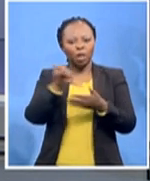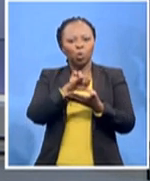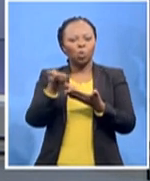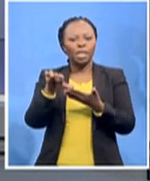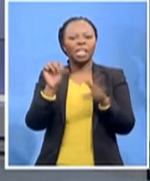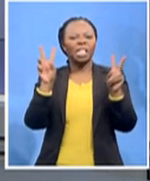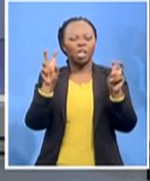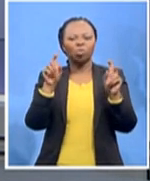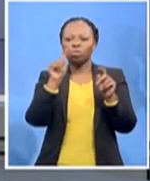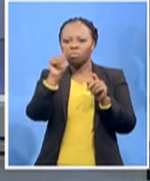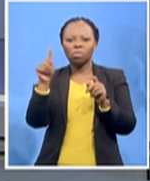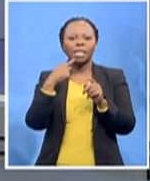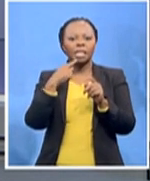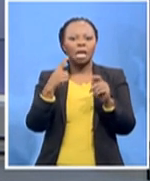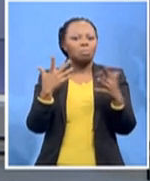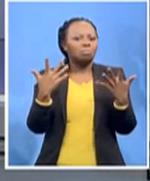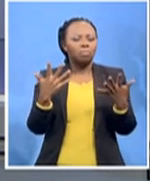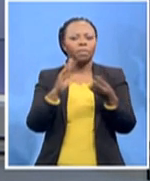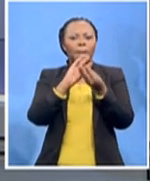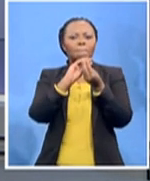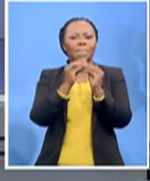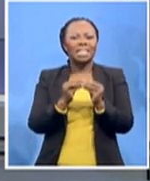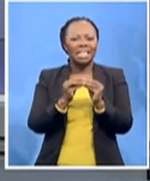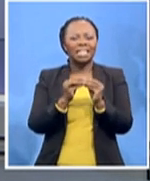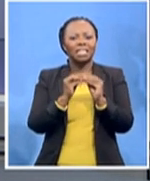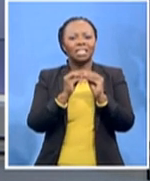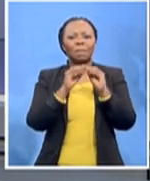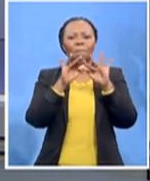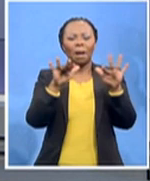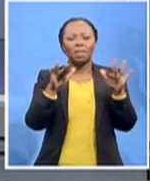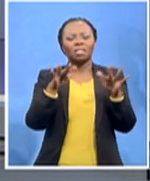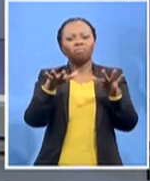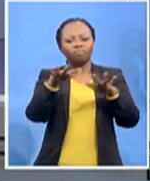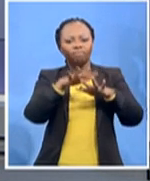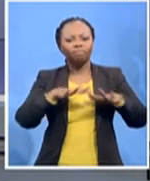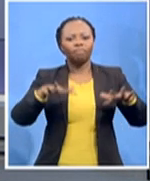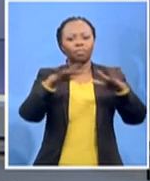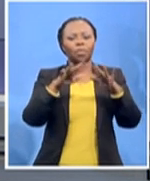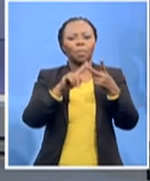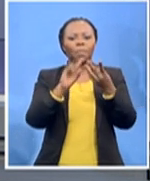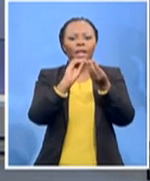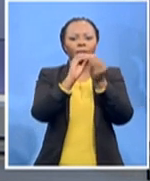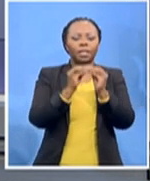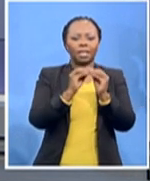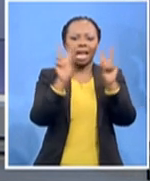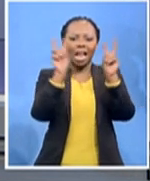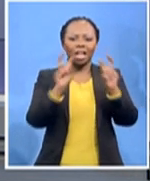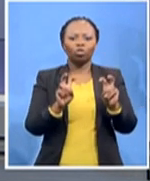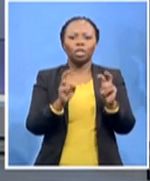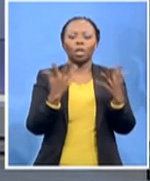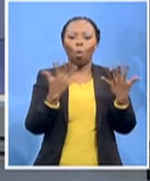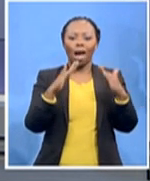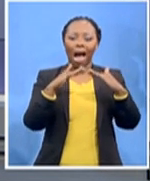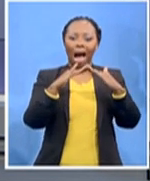of public ablution facilities and the installation of electricity in houses affected by fire. For more, our reporter